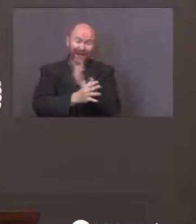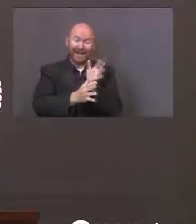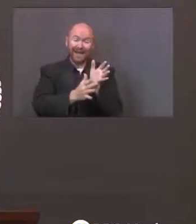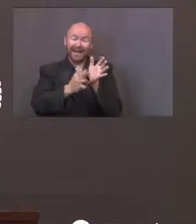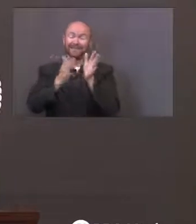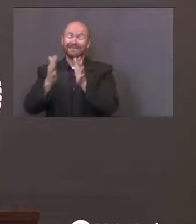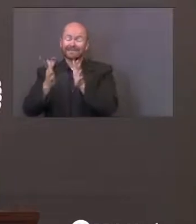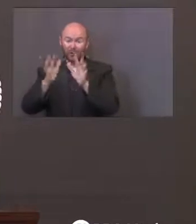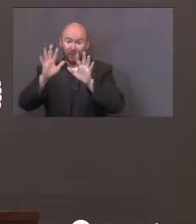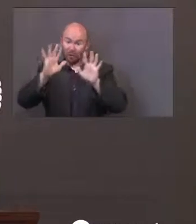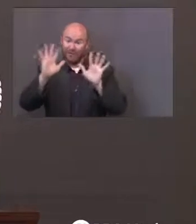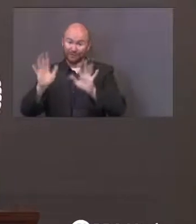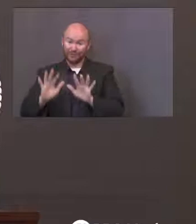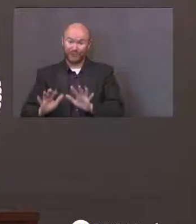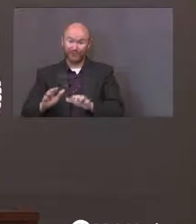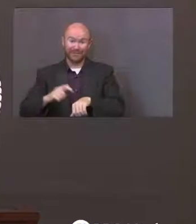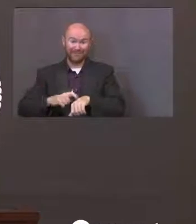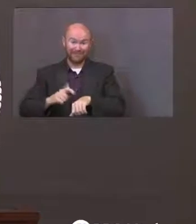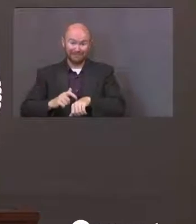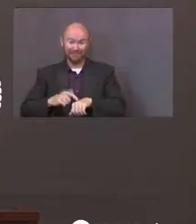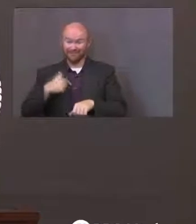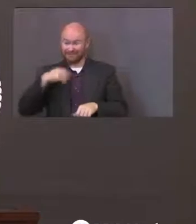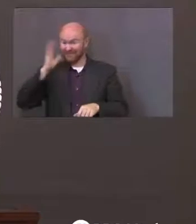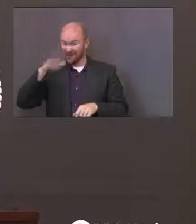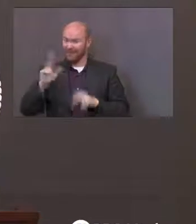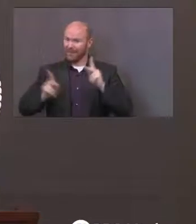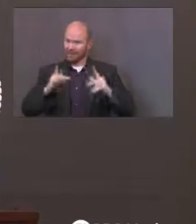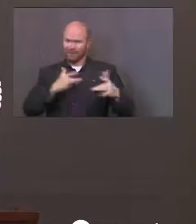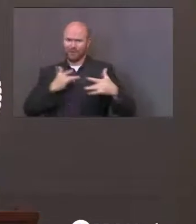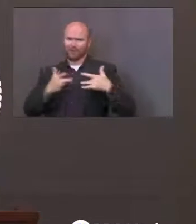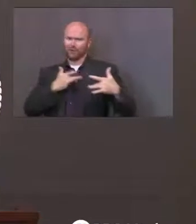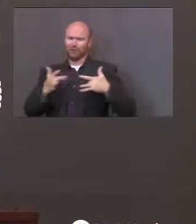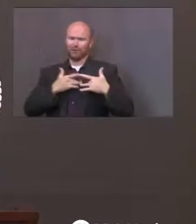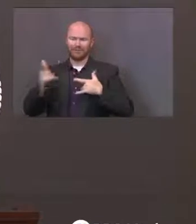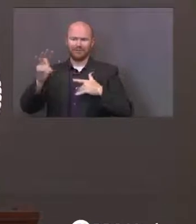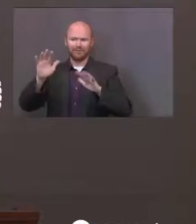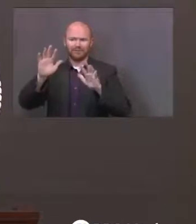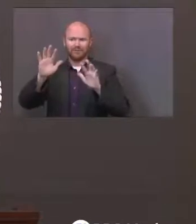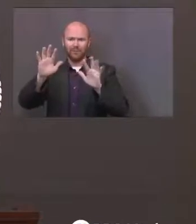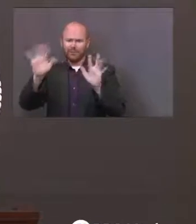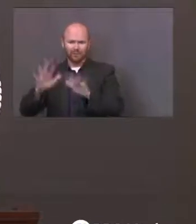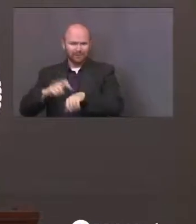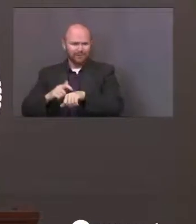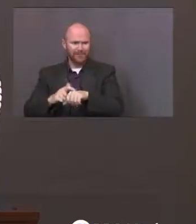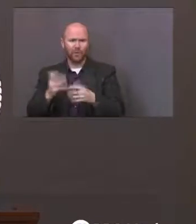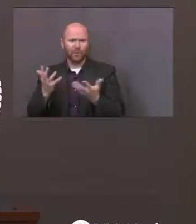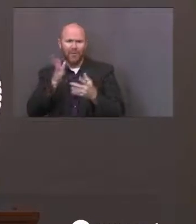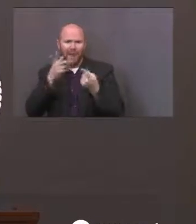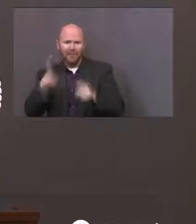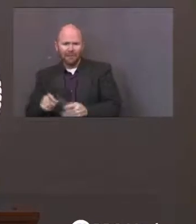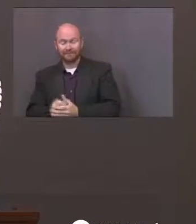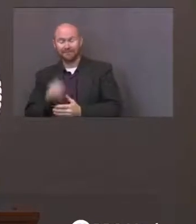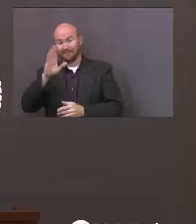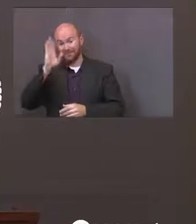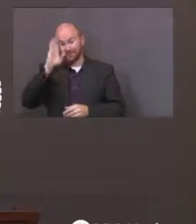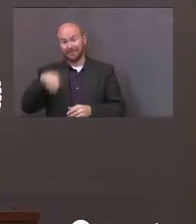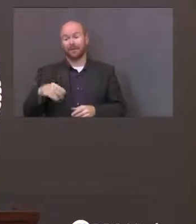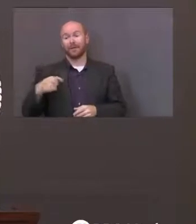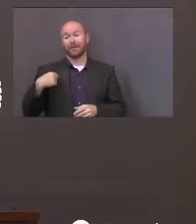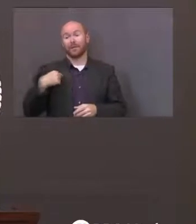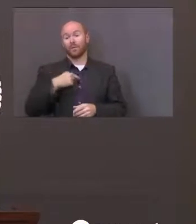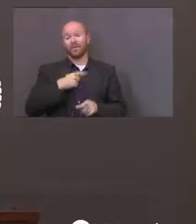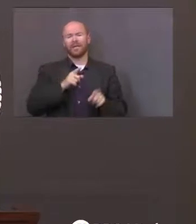is a potential as we move inside. There was a great article today in the Atlantic that talked about some of the mistakes that we make as human